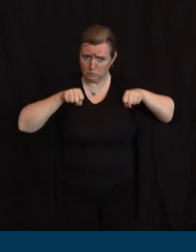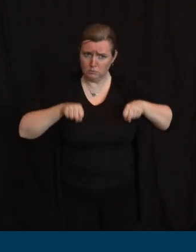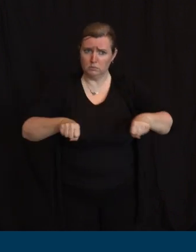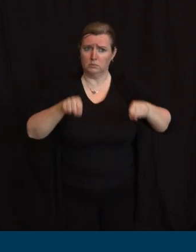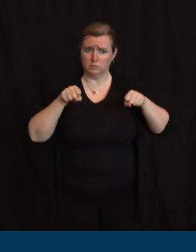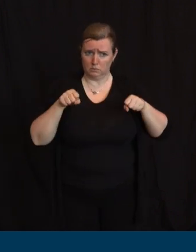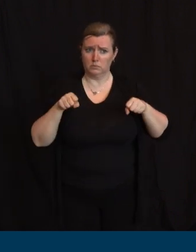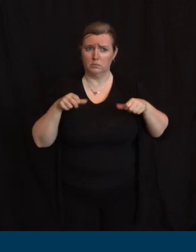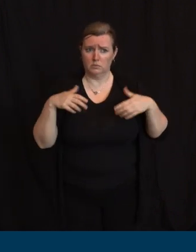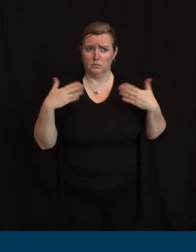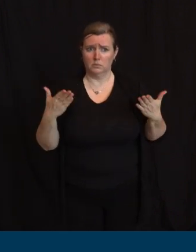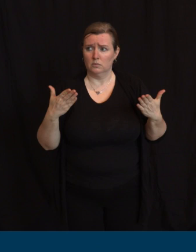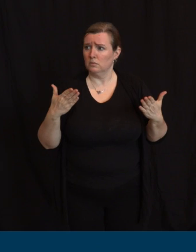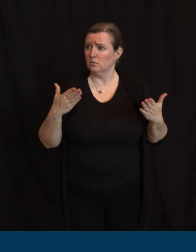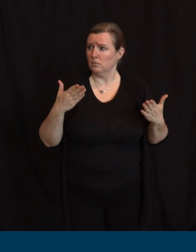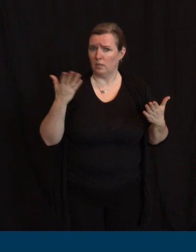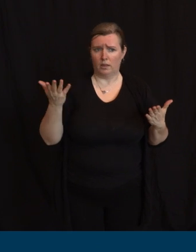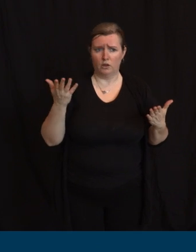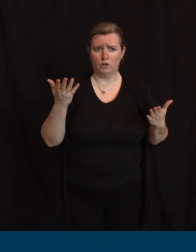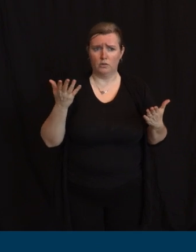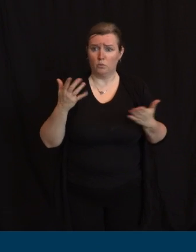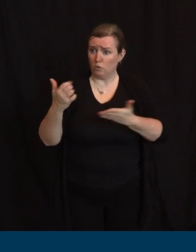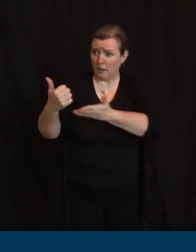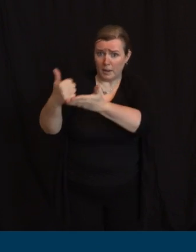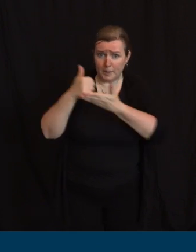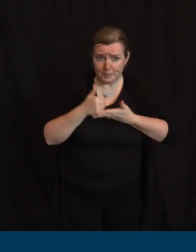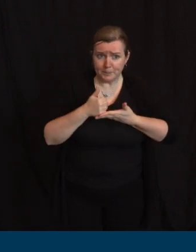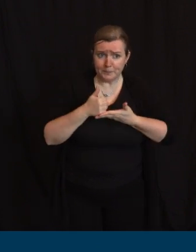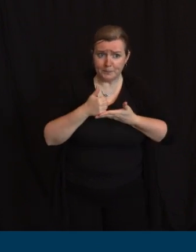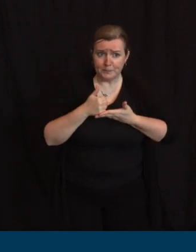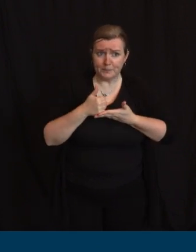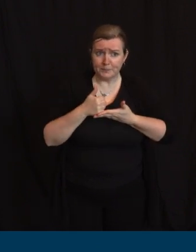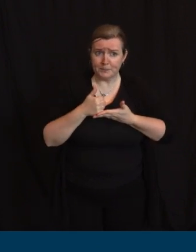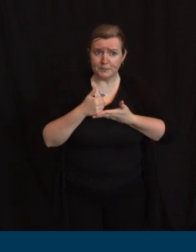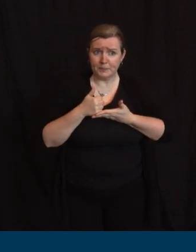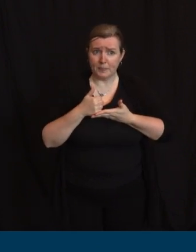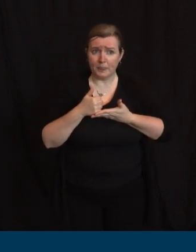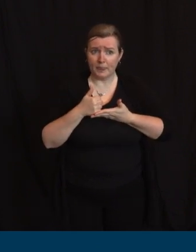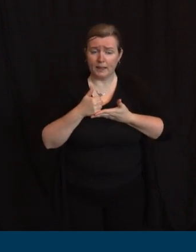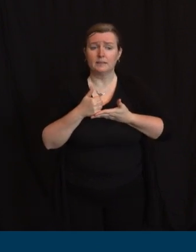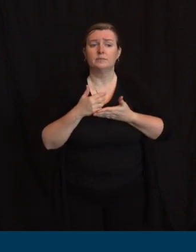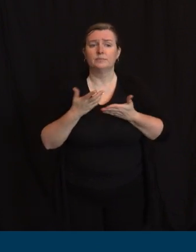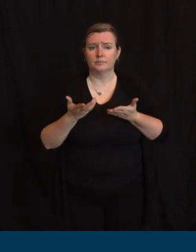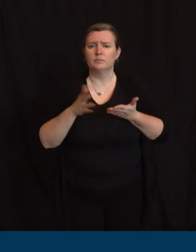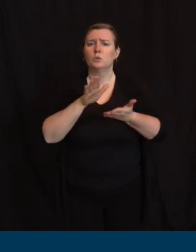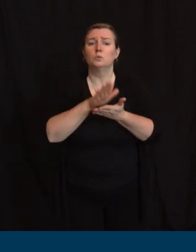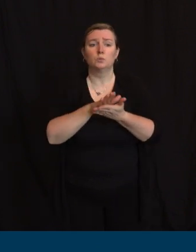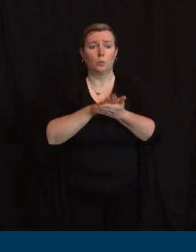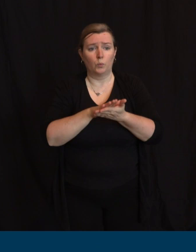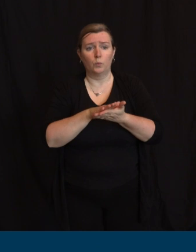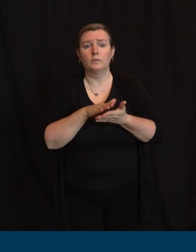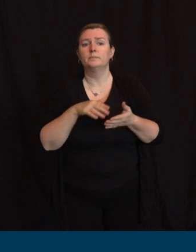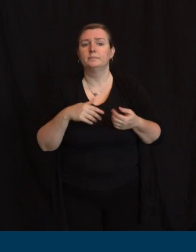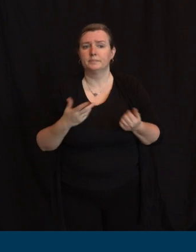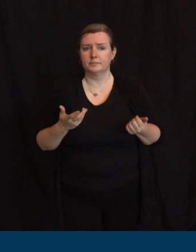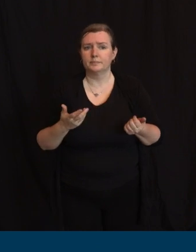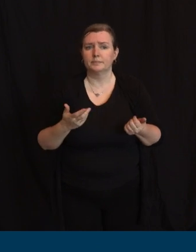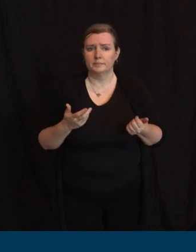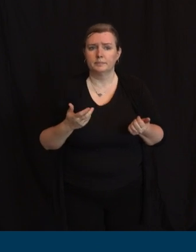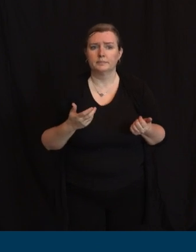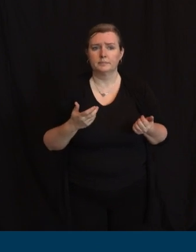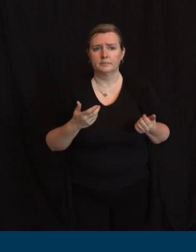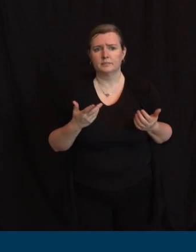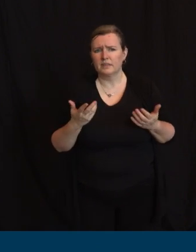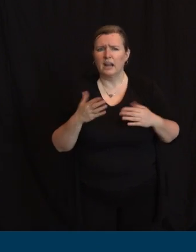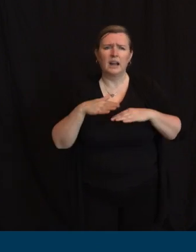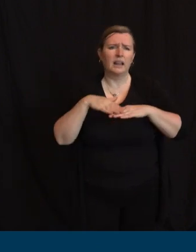extraordinary efforts. And again, on the school front, I've said at least until May 15th, I would be the happiest guy in